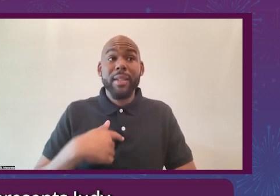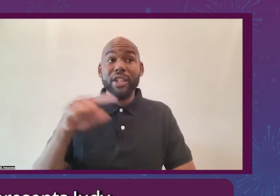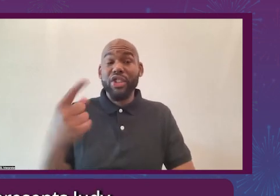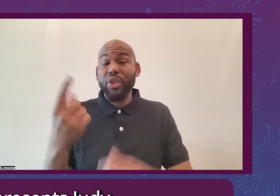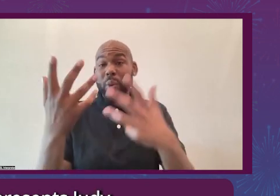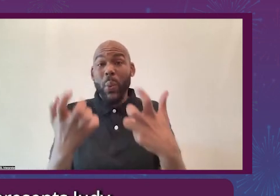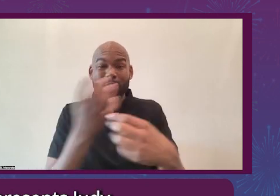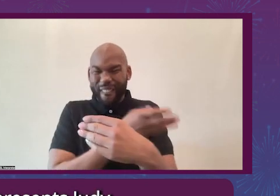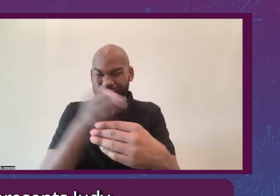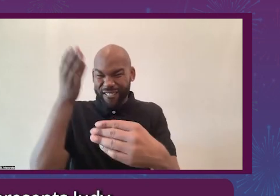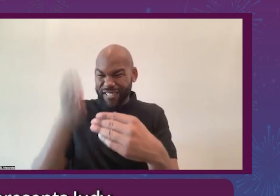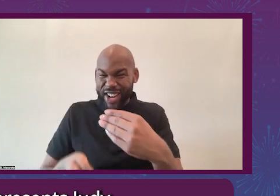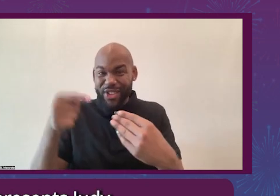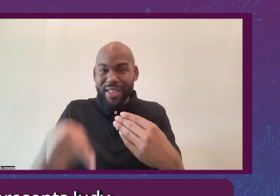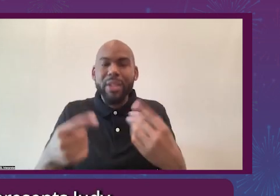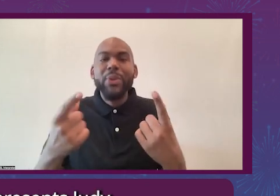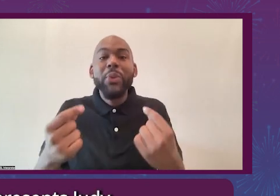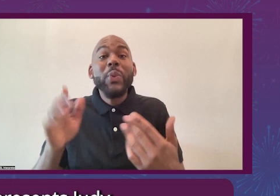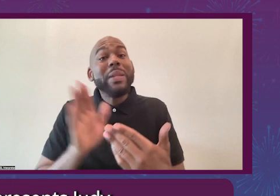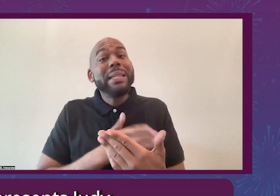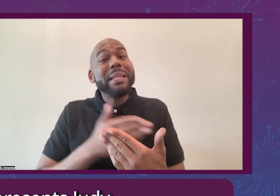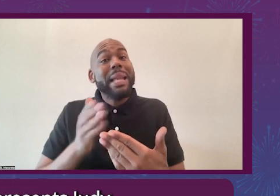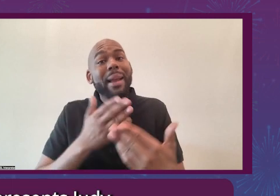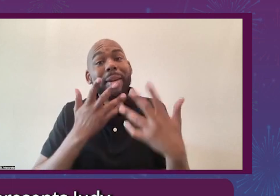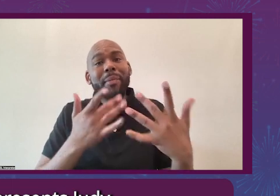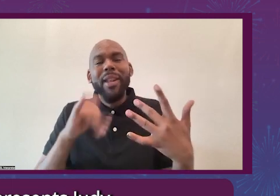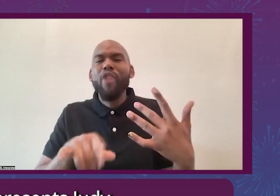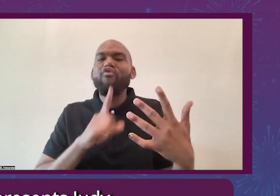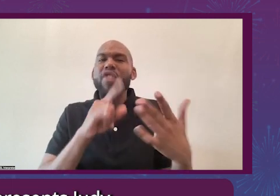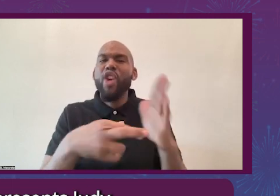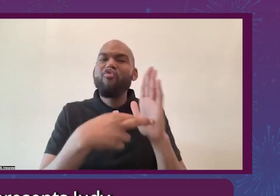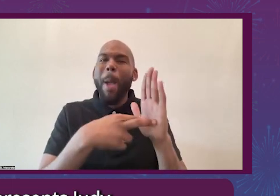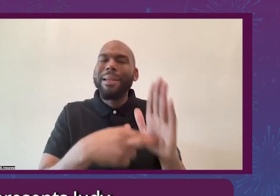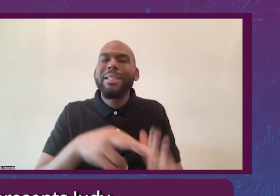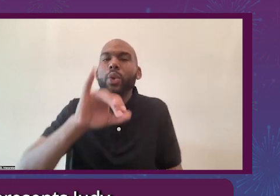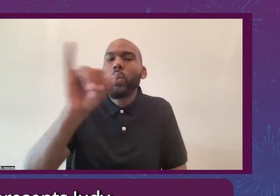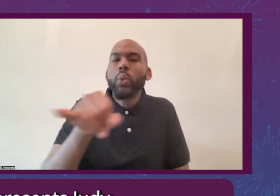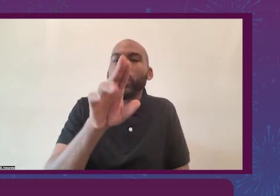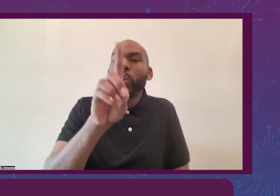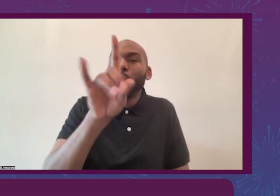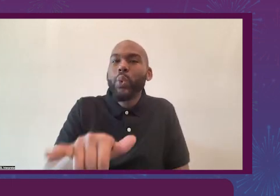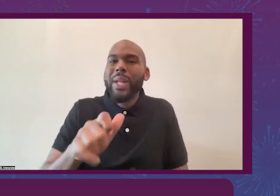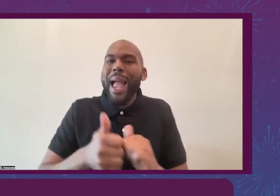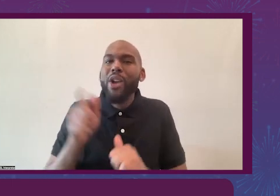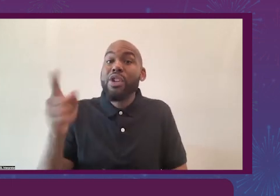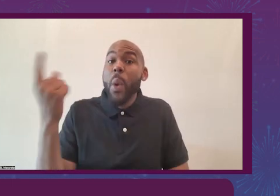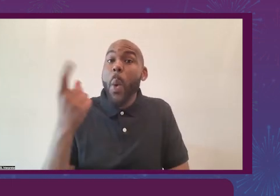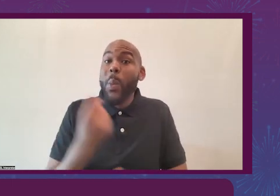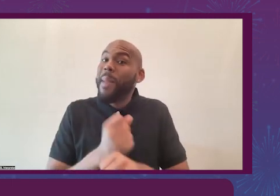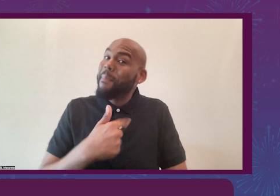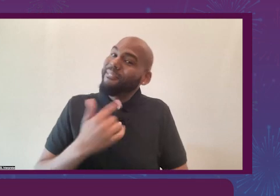by singing a song that I feel like really represents Judy and how she always made me feel. This is